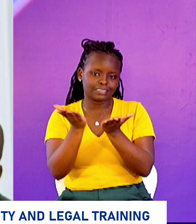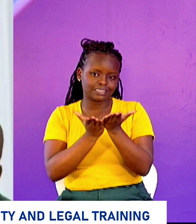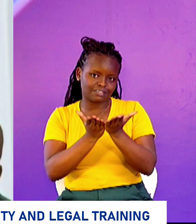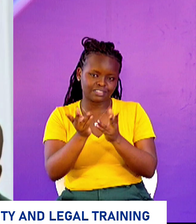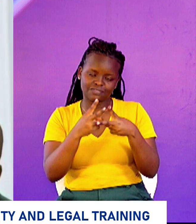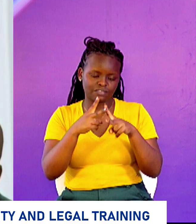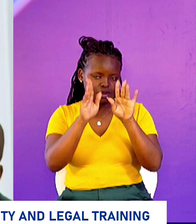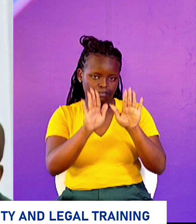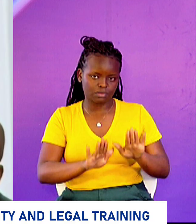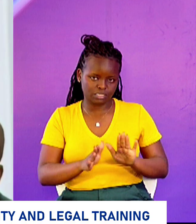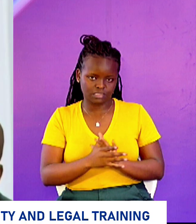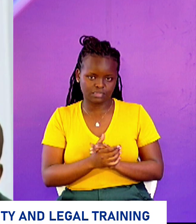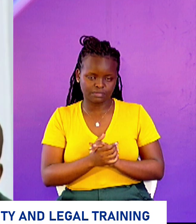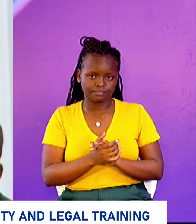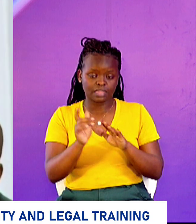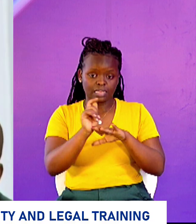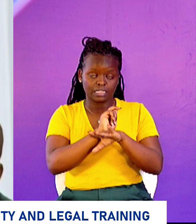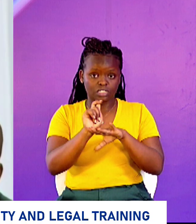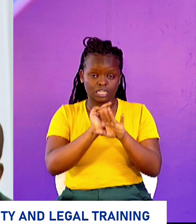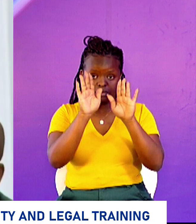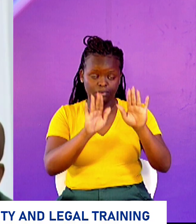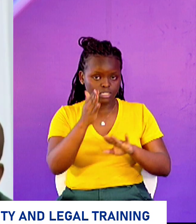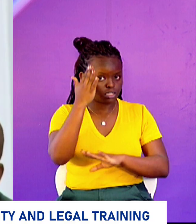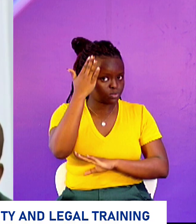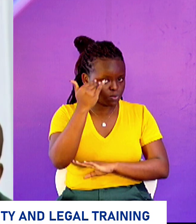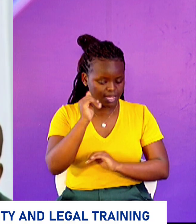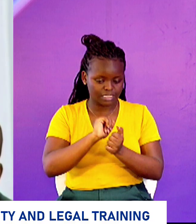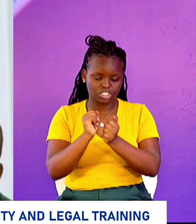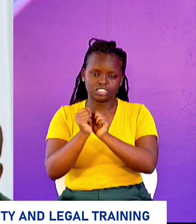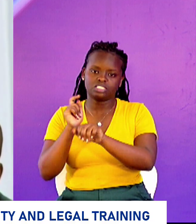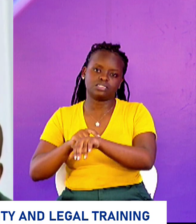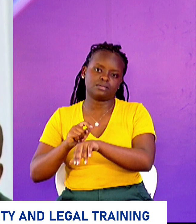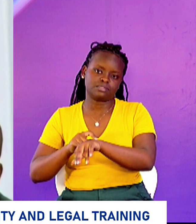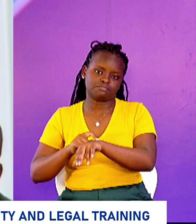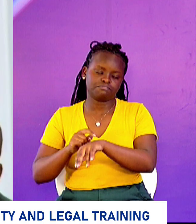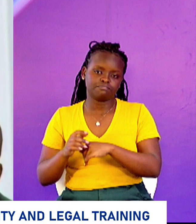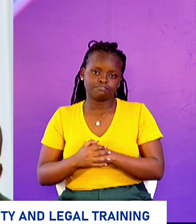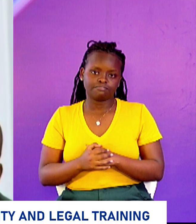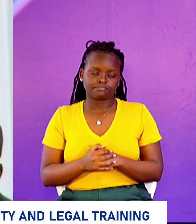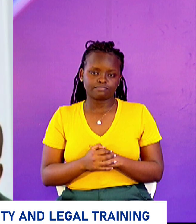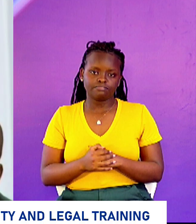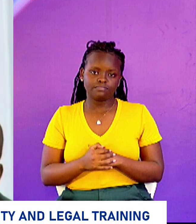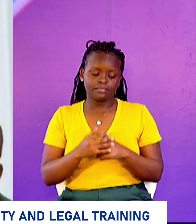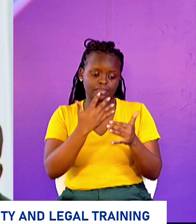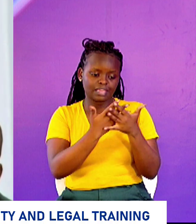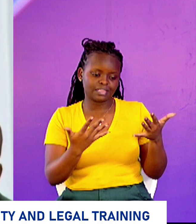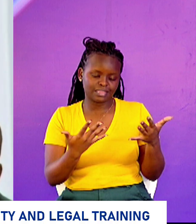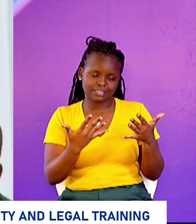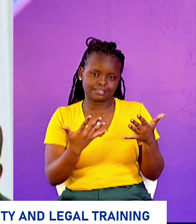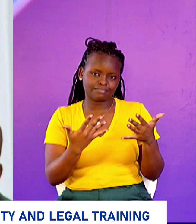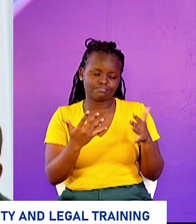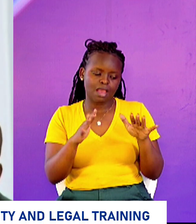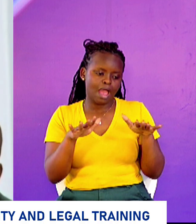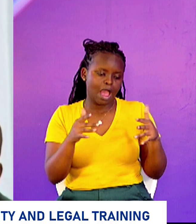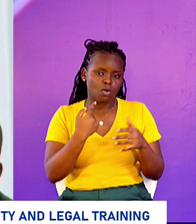extremely important. Training is important because of the changing times. The things how we